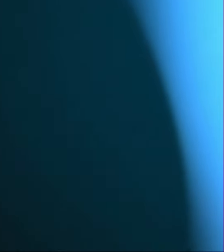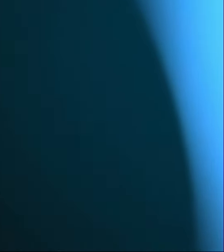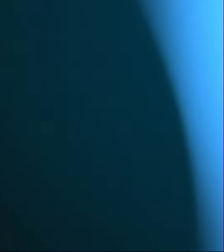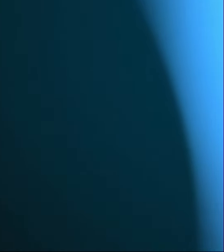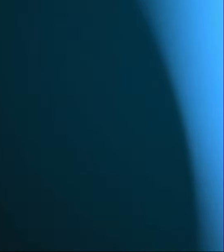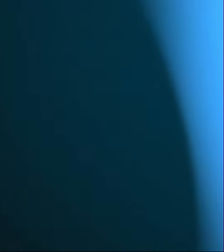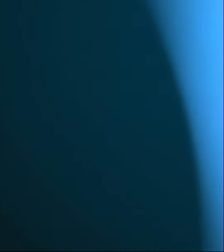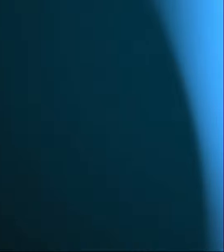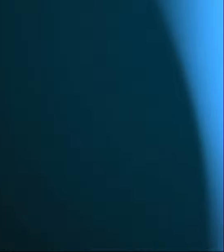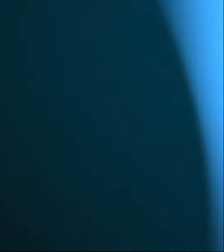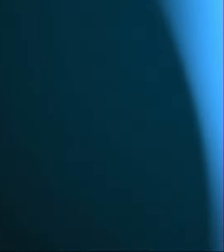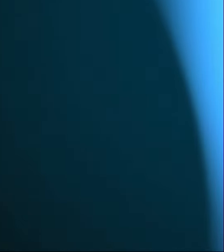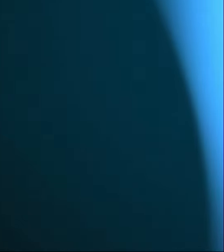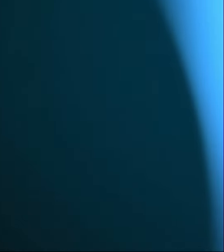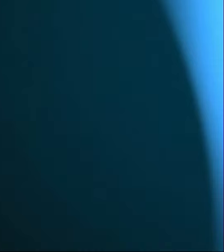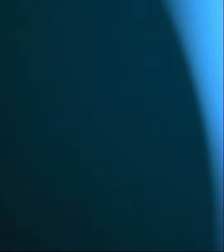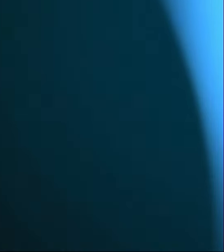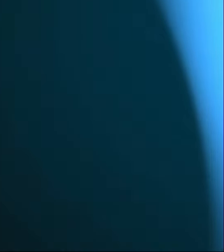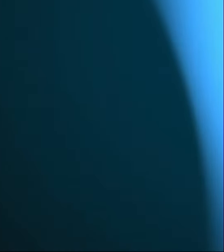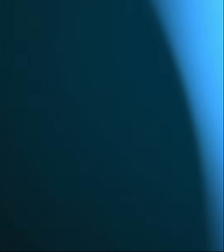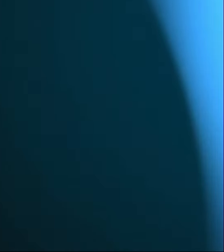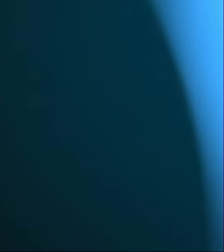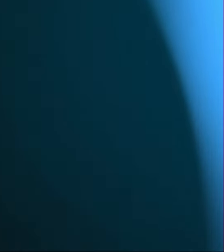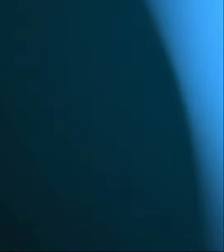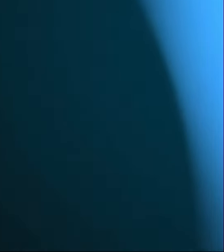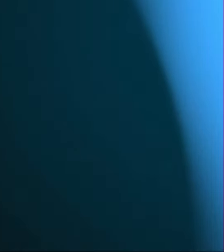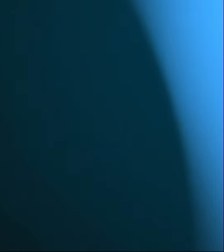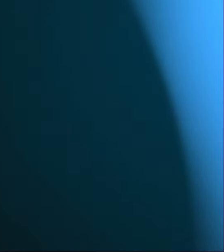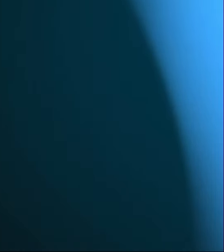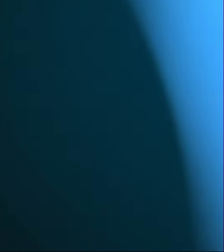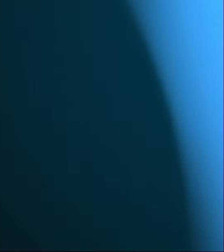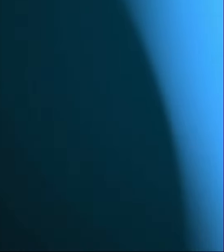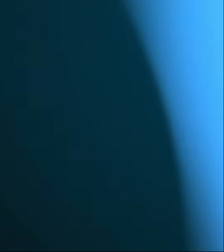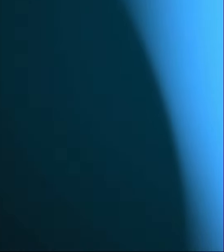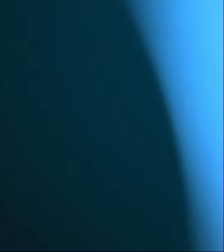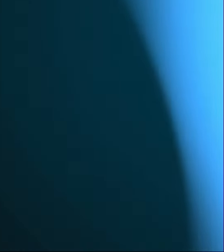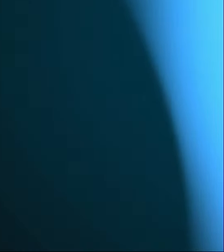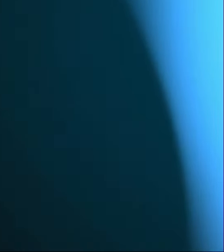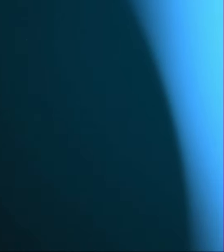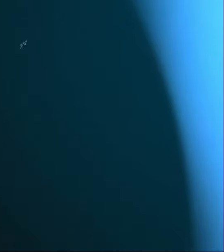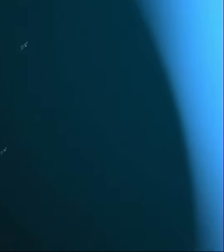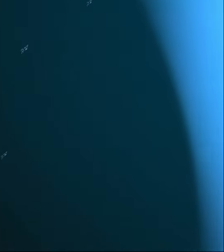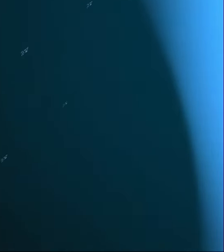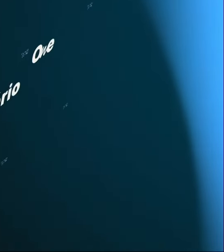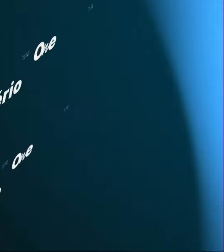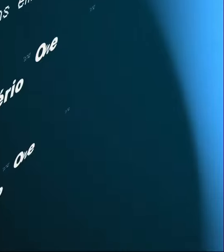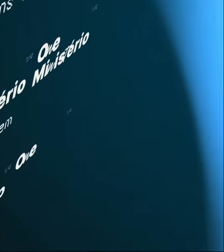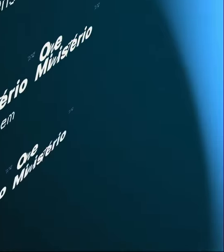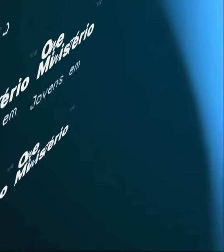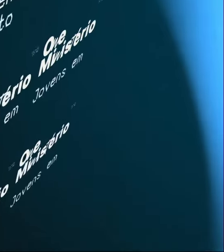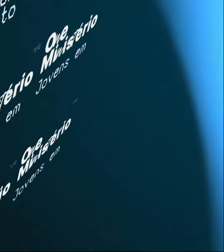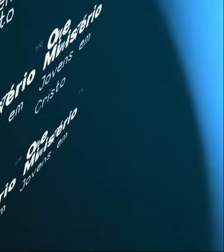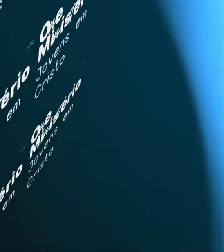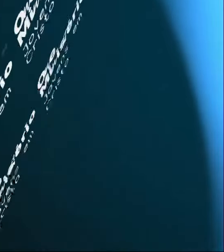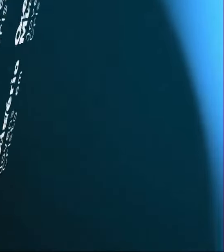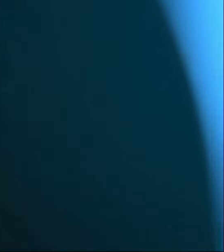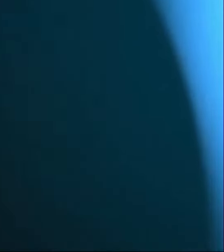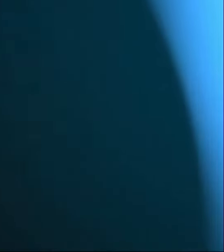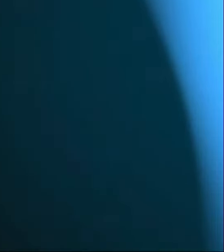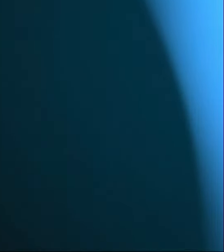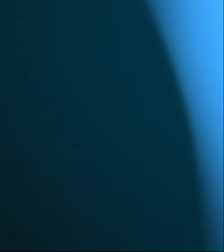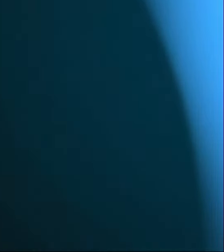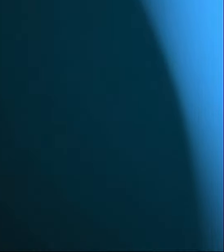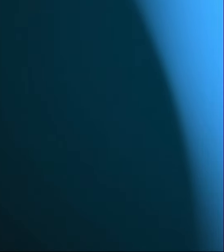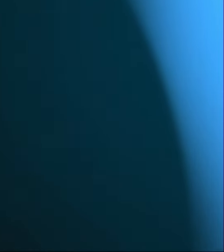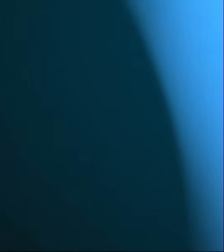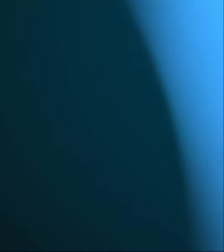been working and praying, you twerking and playing. My heart, yeah, I needed that back. Let's be honest, you wasn't with me shooting in the gym. Now you shooting at the rim, but